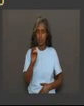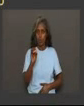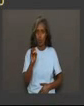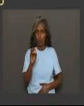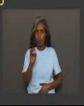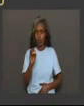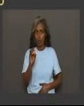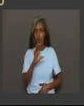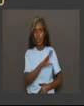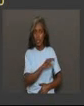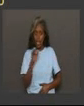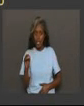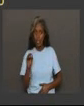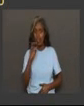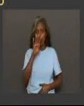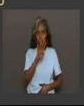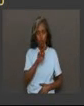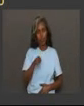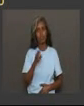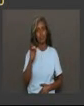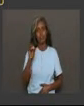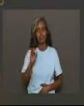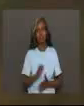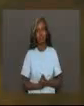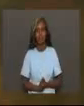0, and 4 and 0.